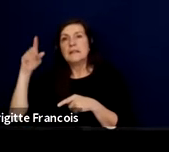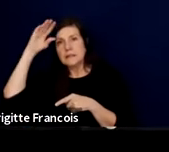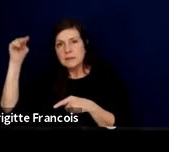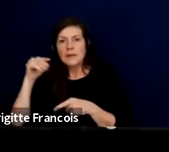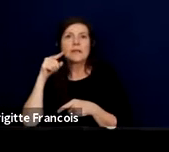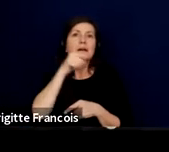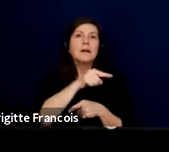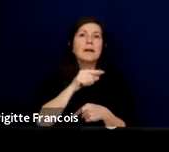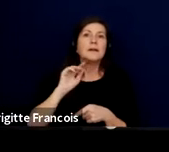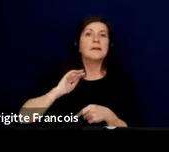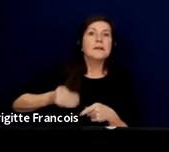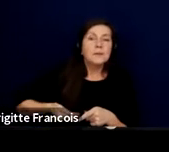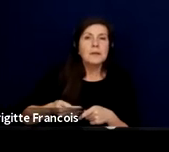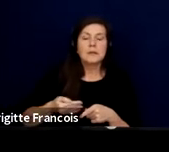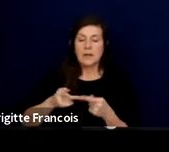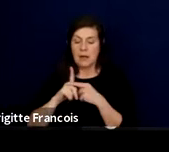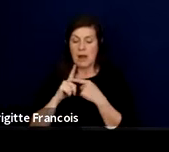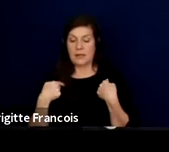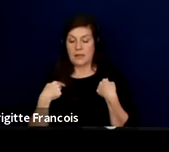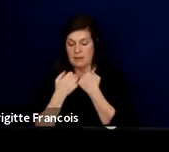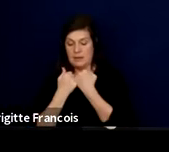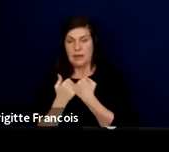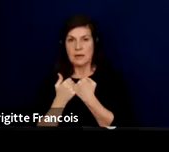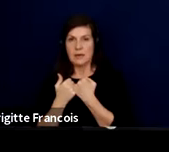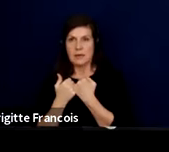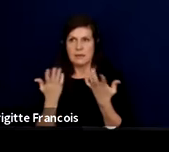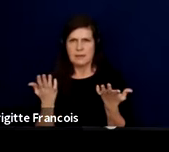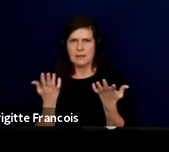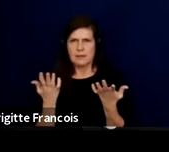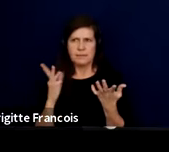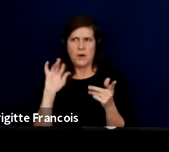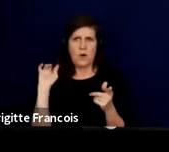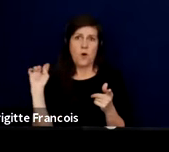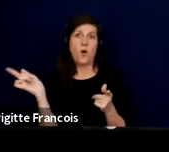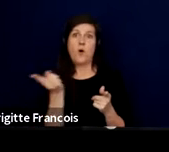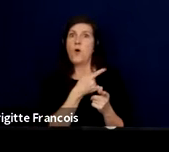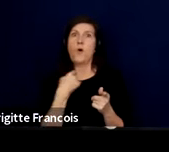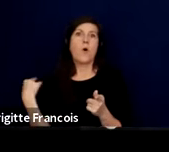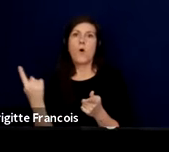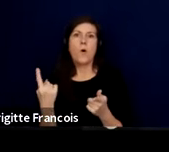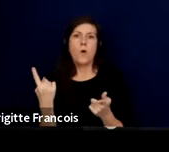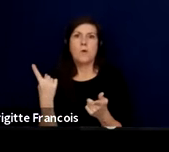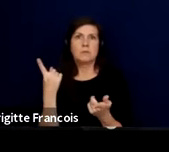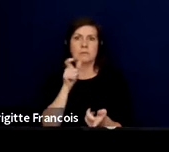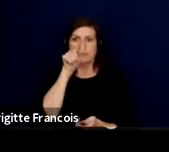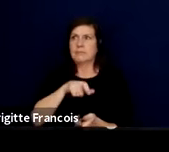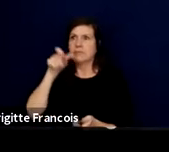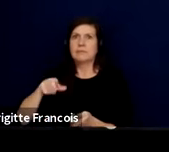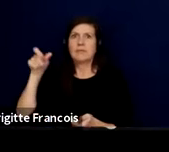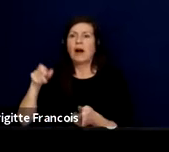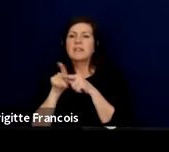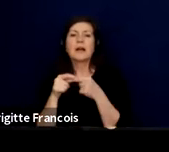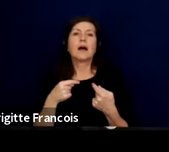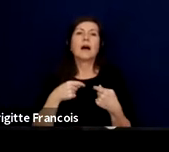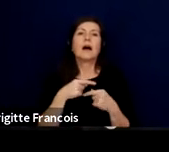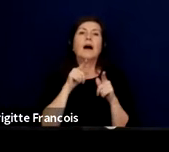in who they are. And there is no such thing as everyone is a default and the rest are the extras.